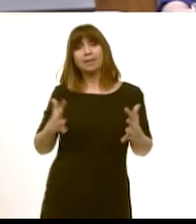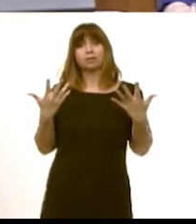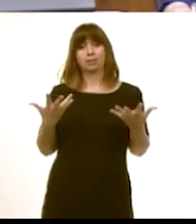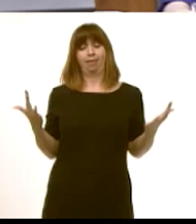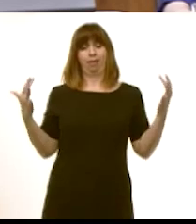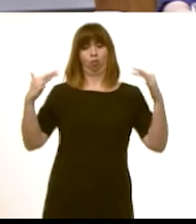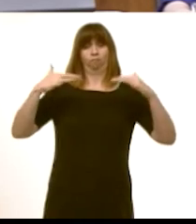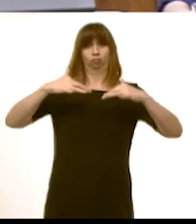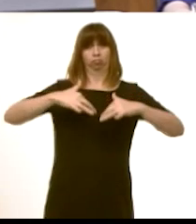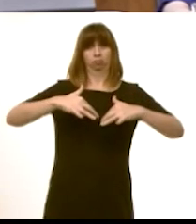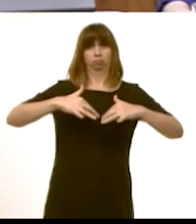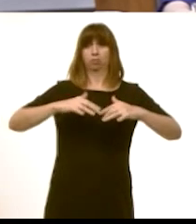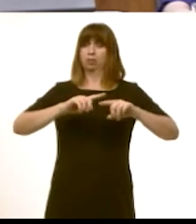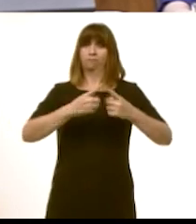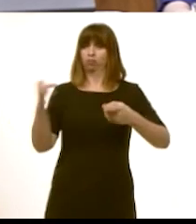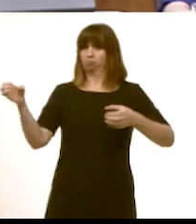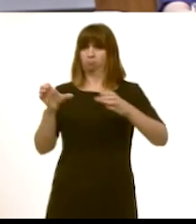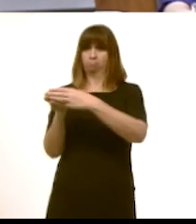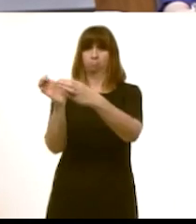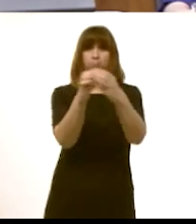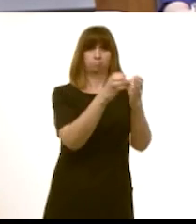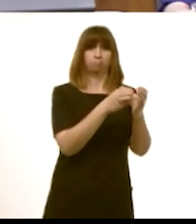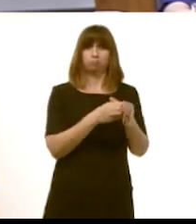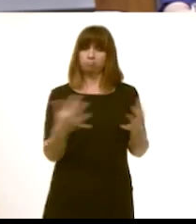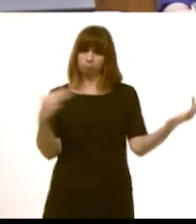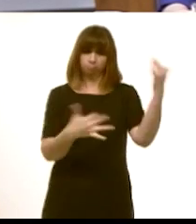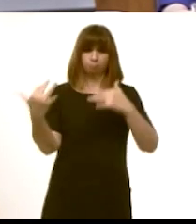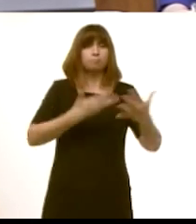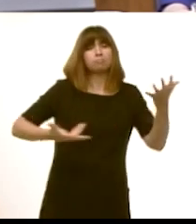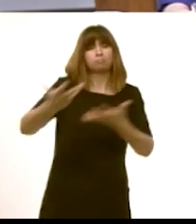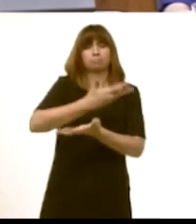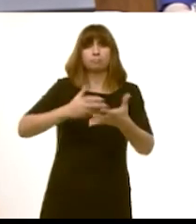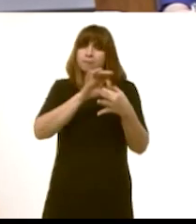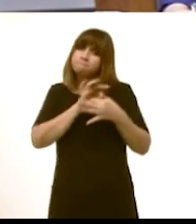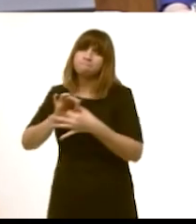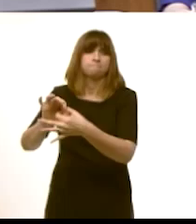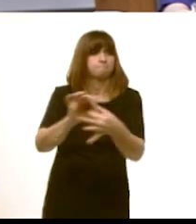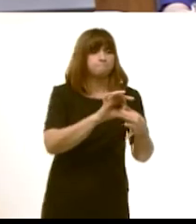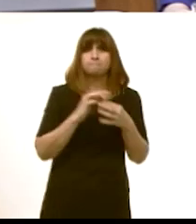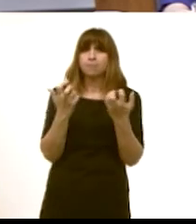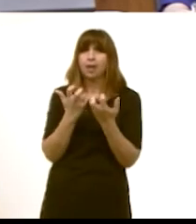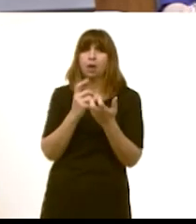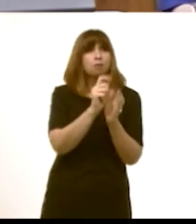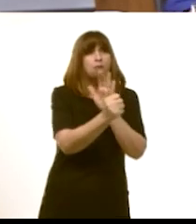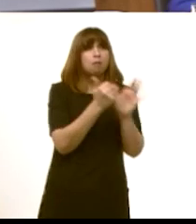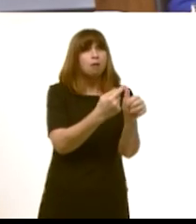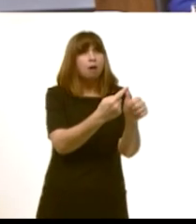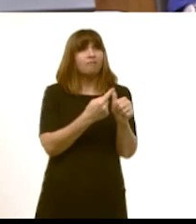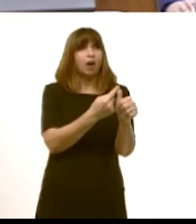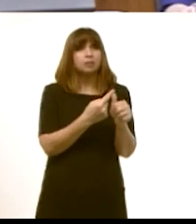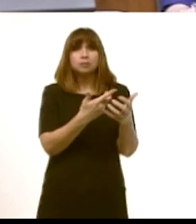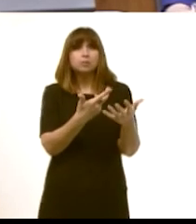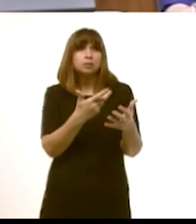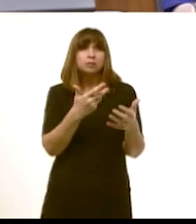with partners across Wales to discuss community cohesion issues, and of course to provide expert advice and information for